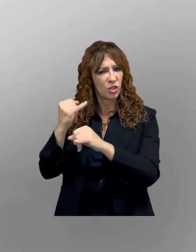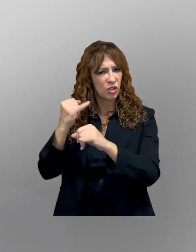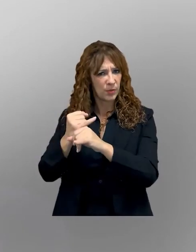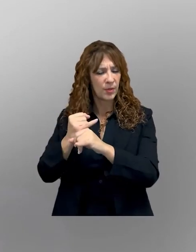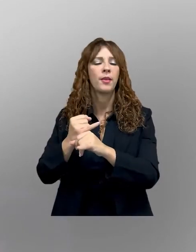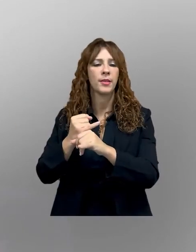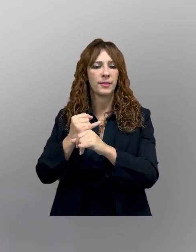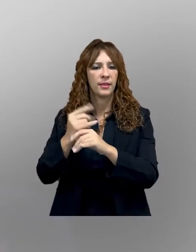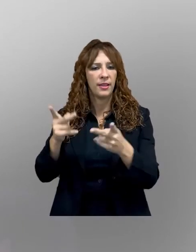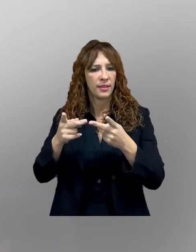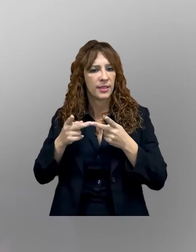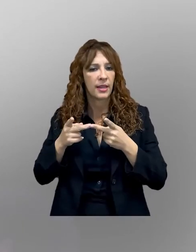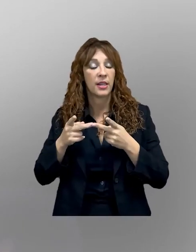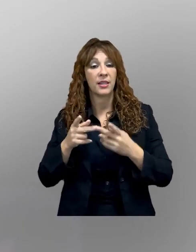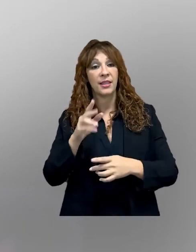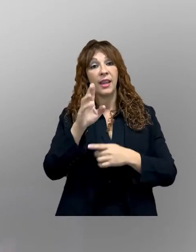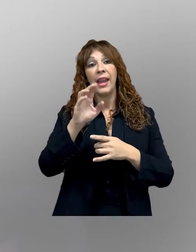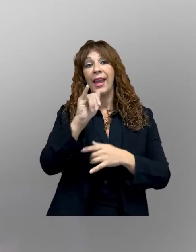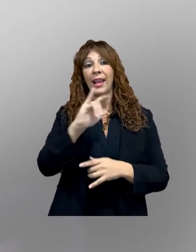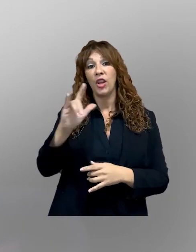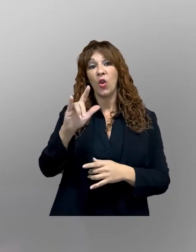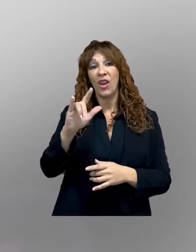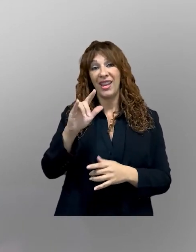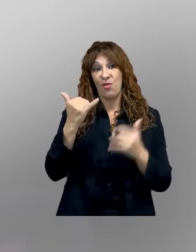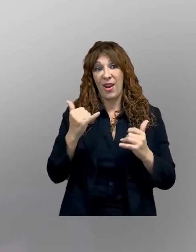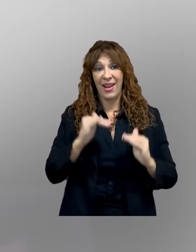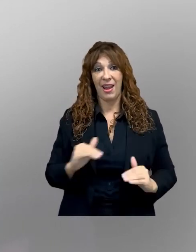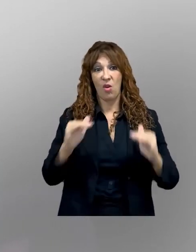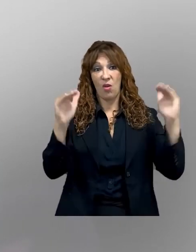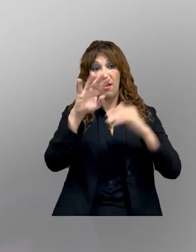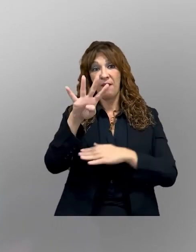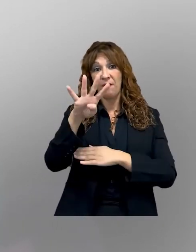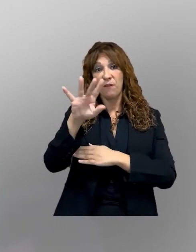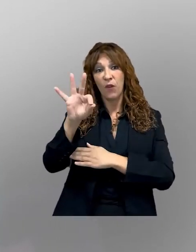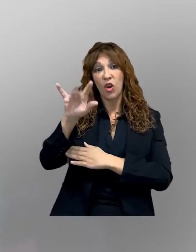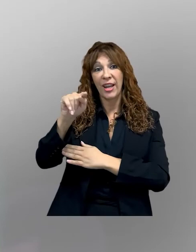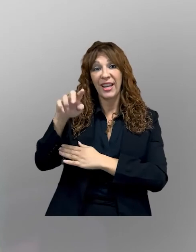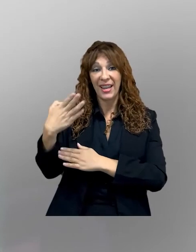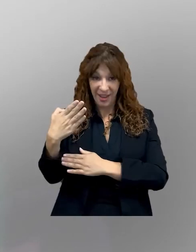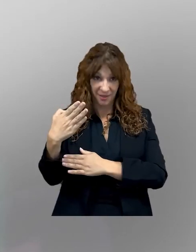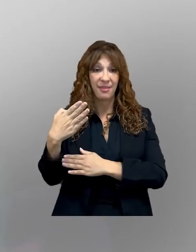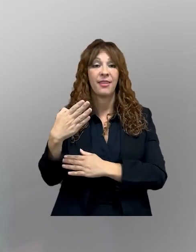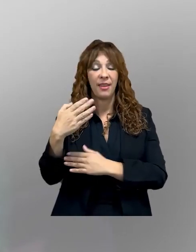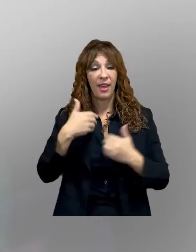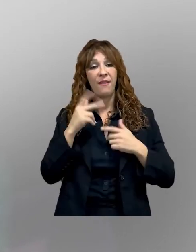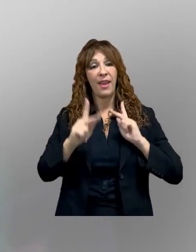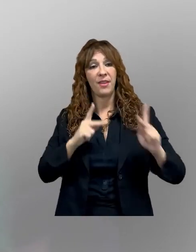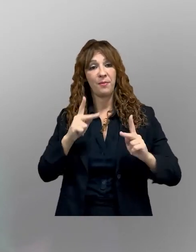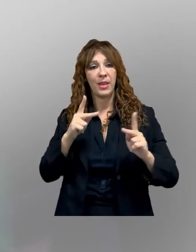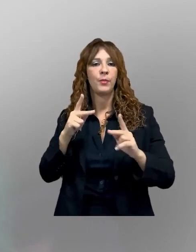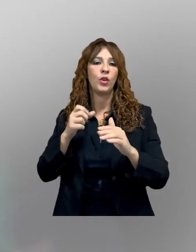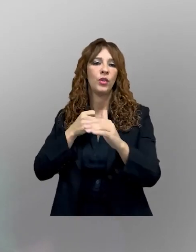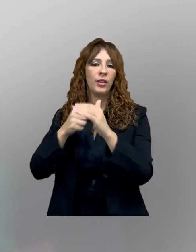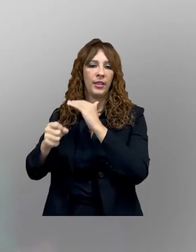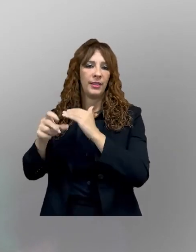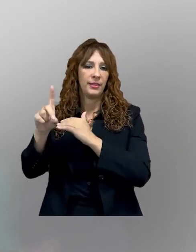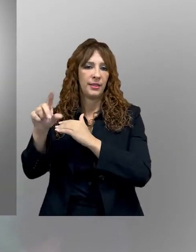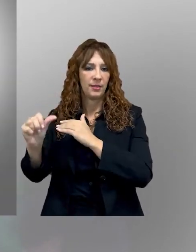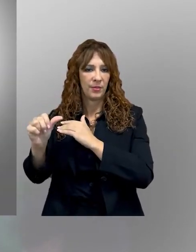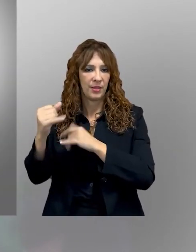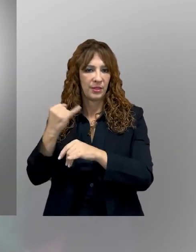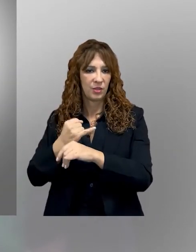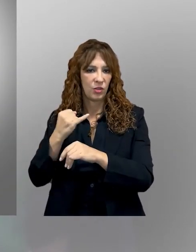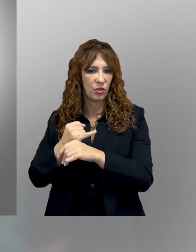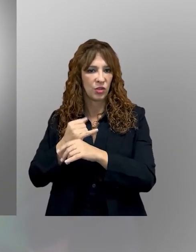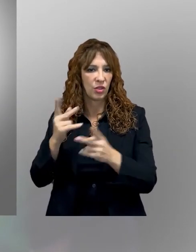in large institutionalized settings. Illinois ranks 49th among the 50 states in placing the disabled in community